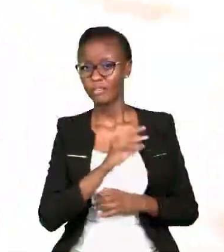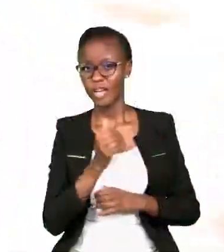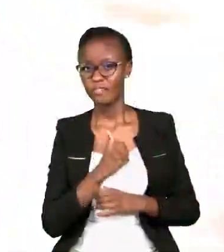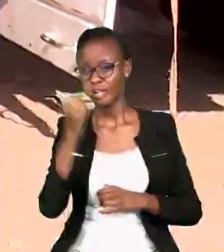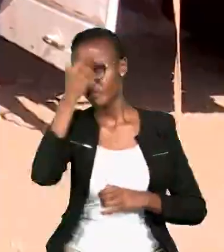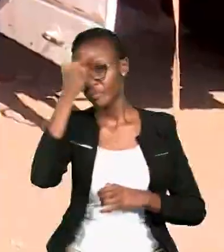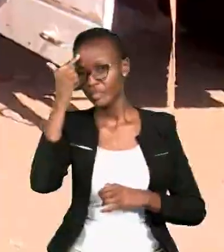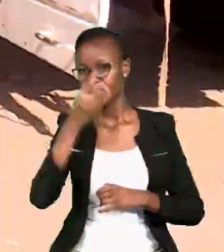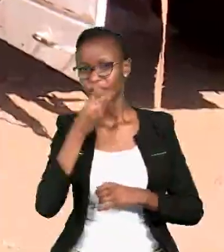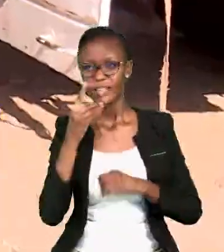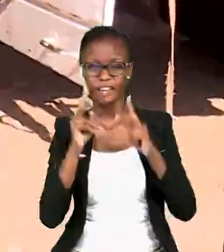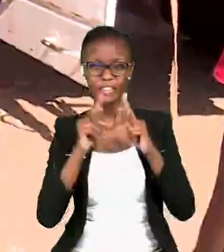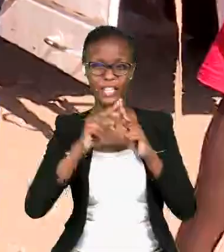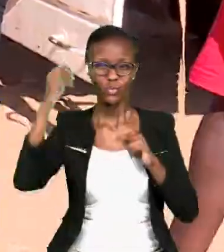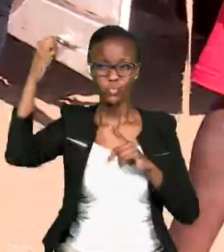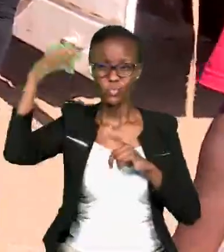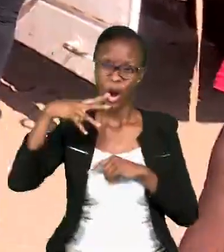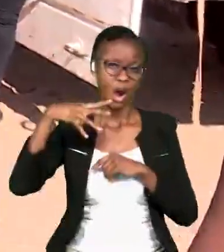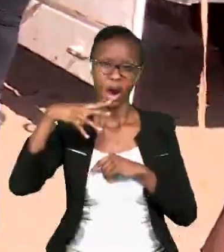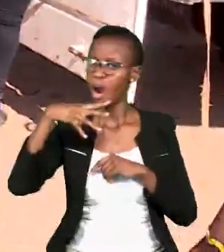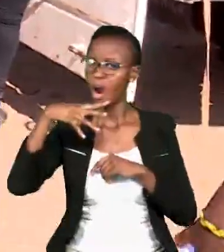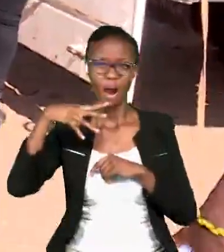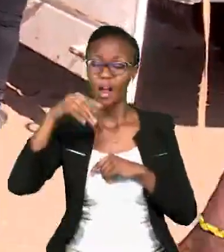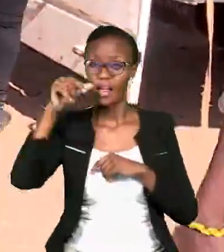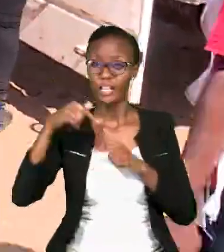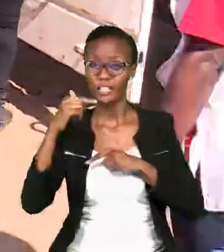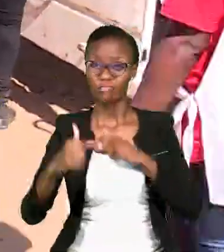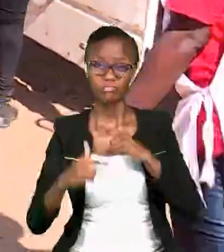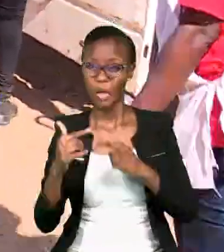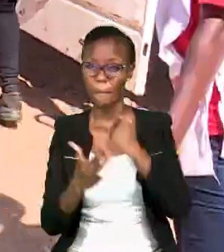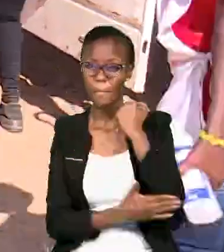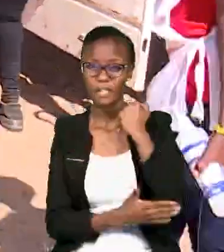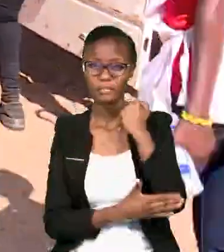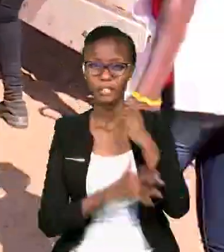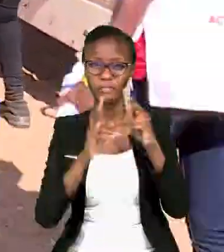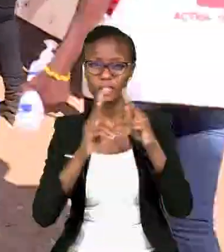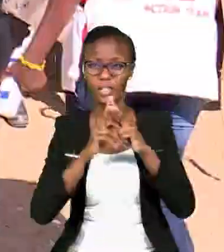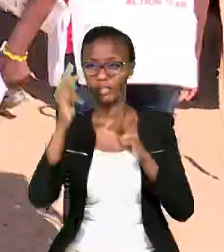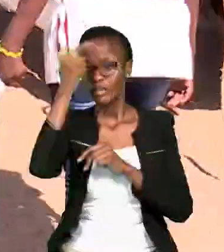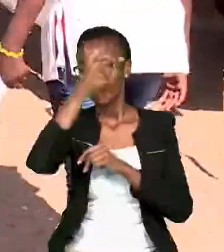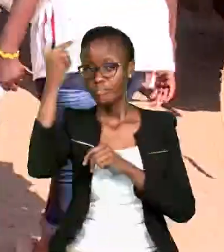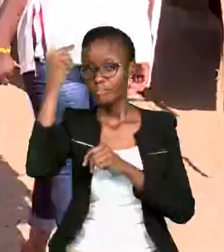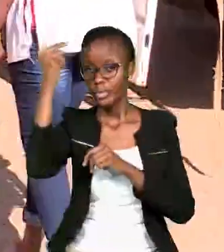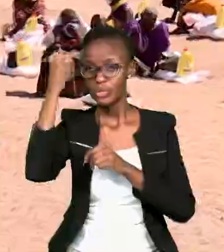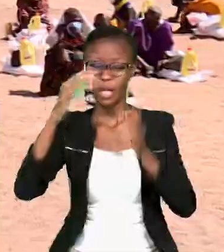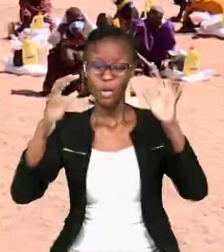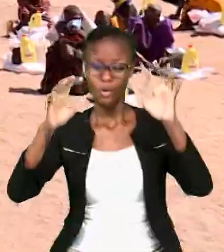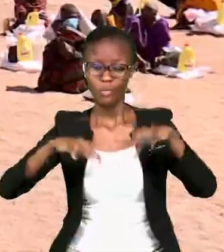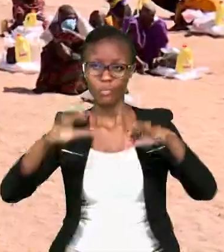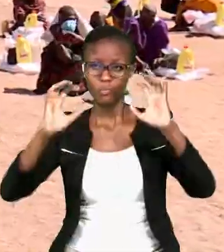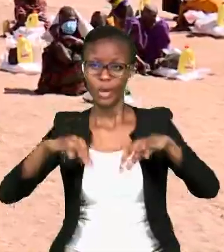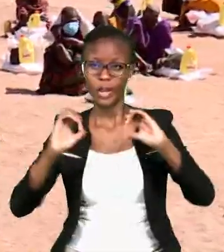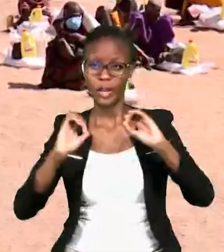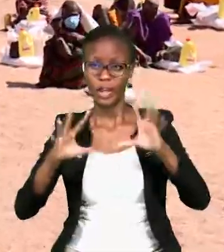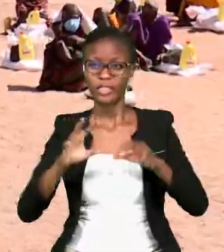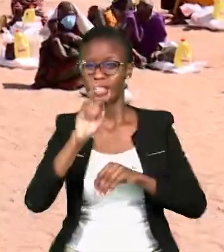Kenya's arid and semi-arid ASAL counties, which has continued to worsen due to the poor performance of October, November, December 2020